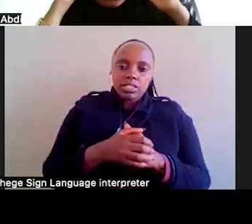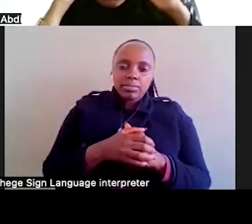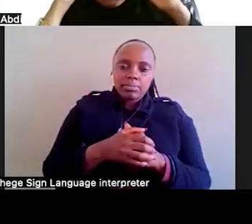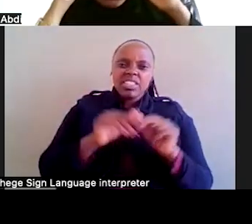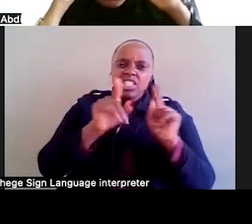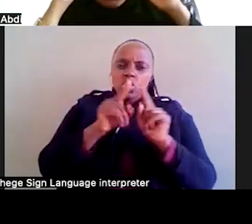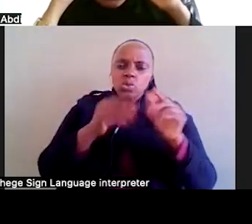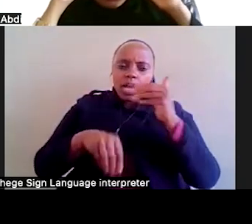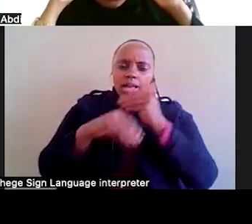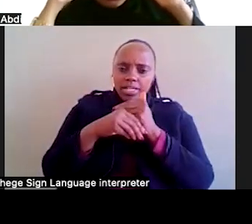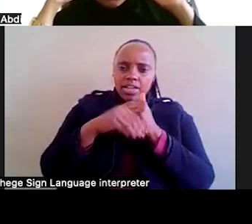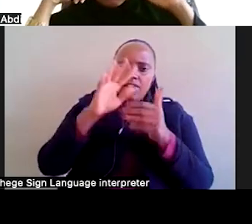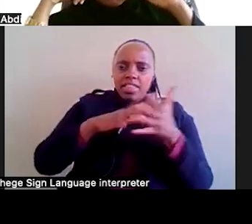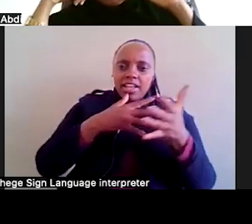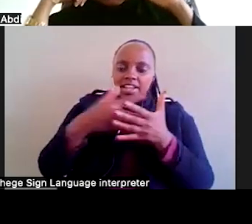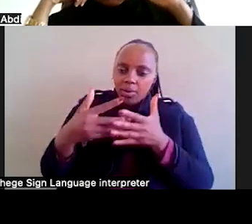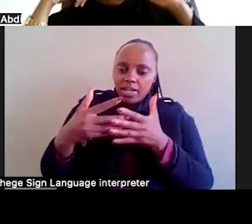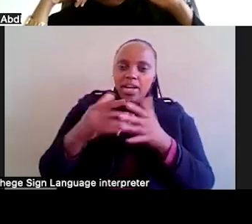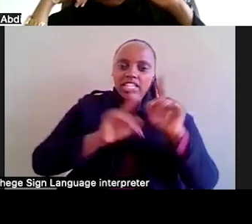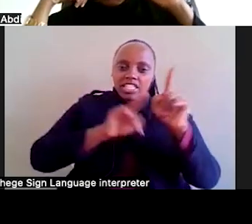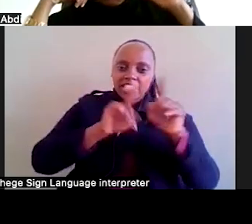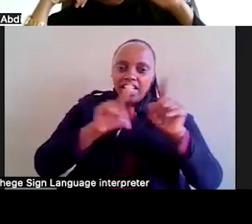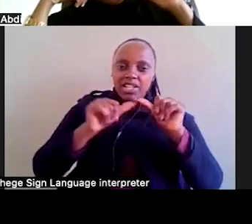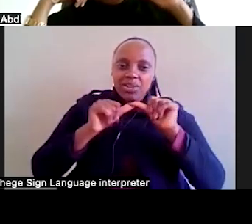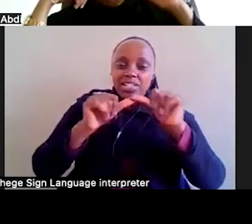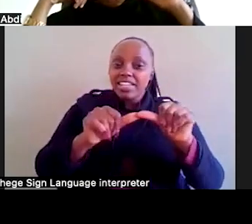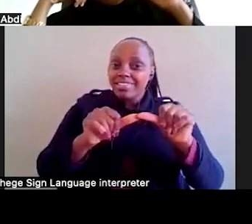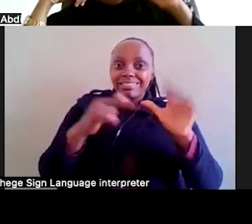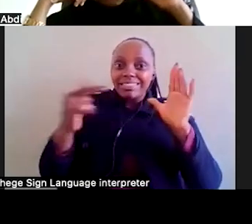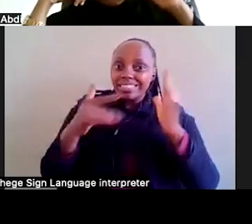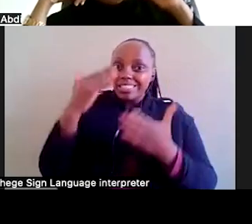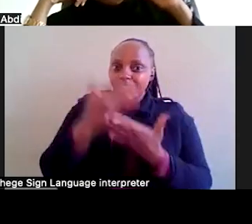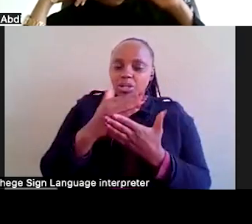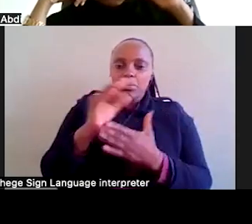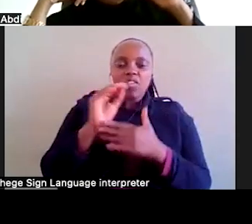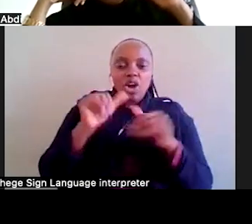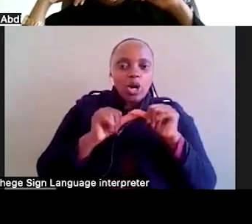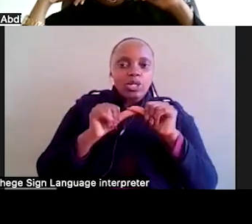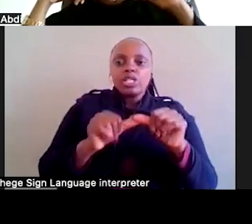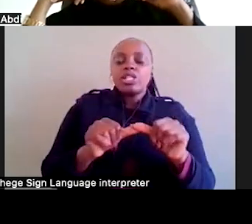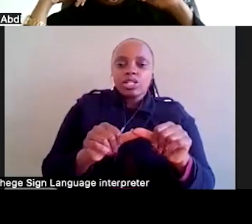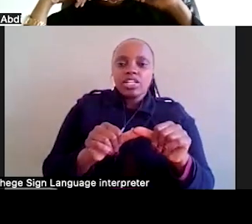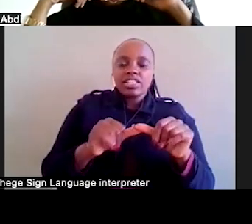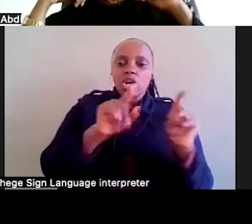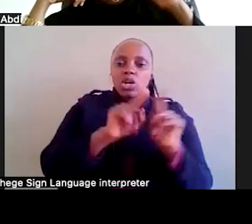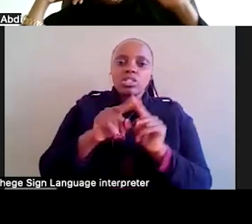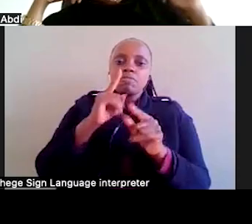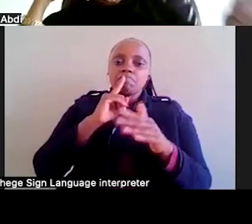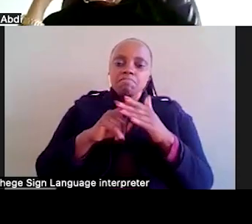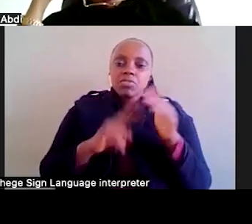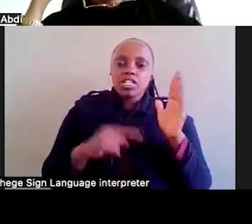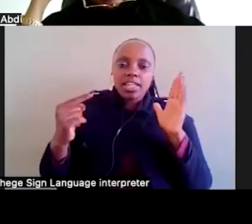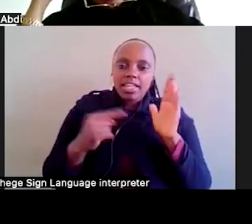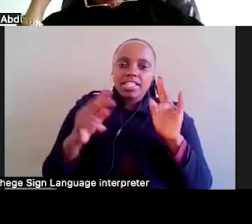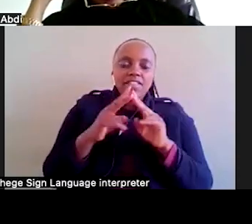add that the network's journey is ongoing. It's not stopped, it's ongoing. And I would also want to say here that it's